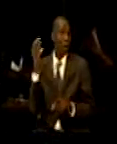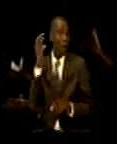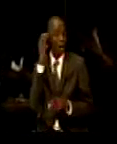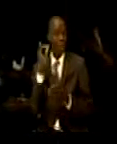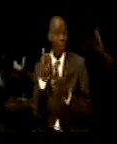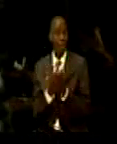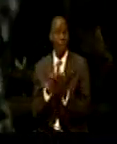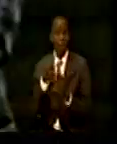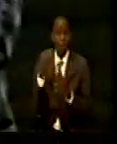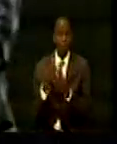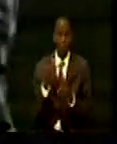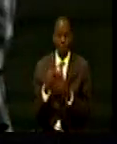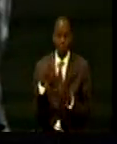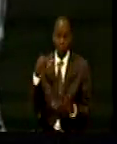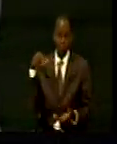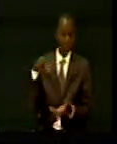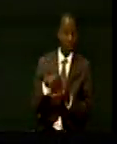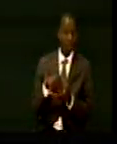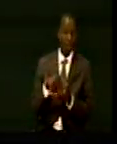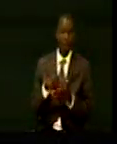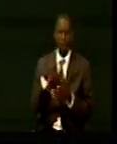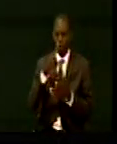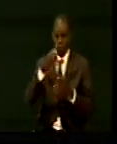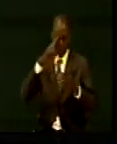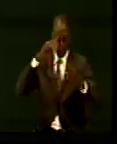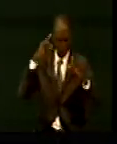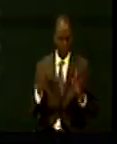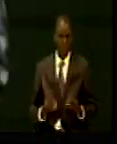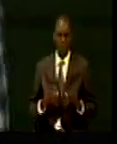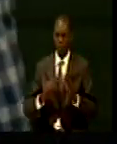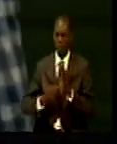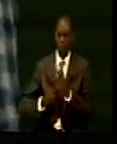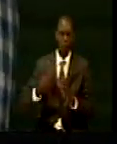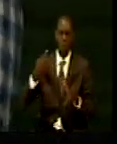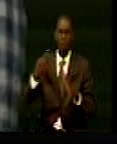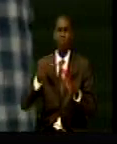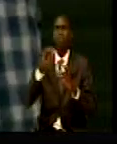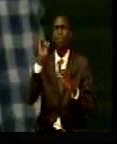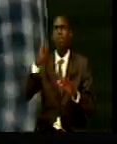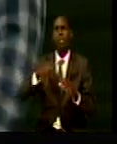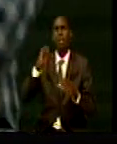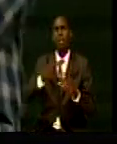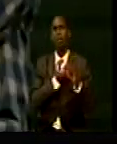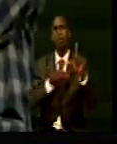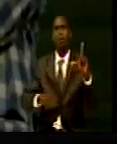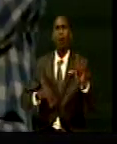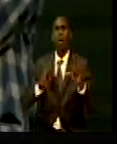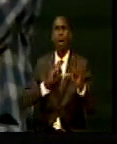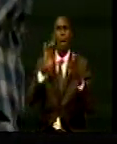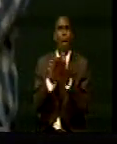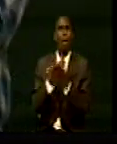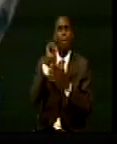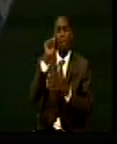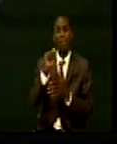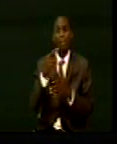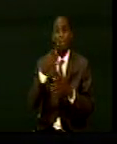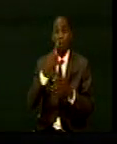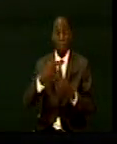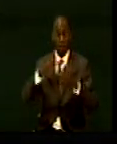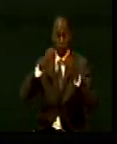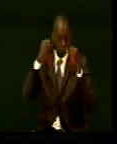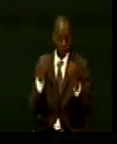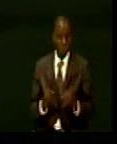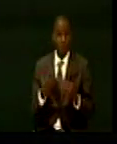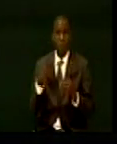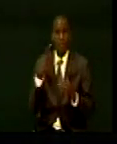of a sudden, as you say, yes, Lord, I believe that word is coming to me. The strength, the